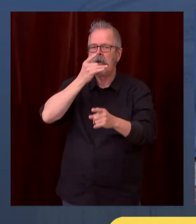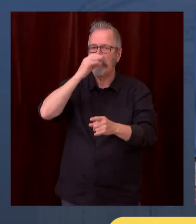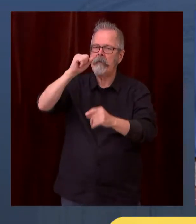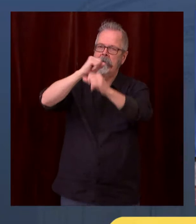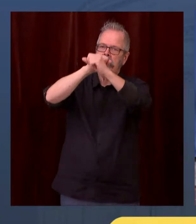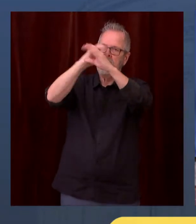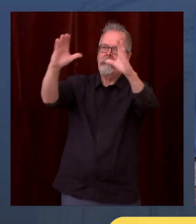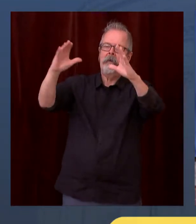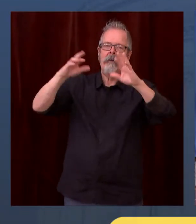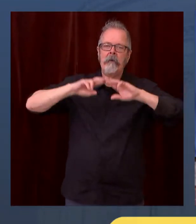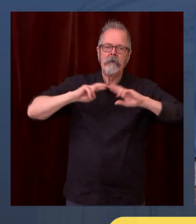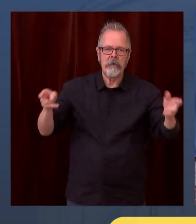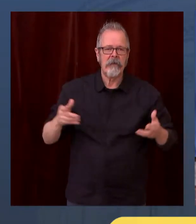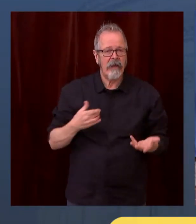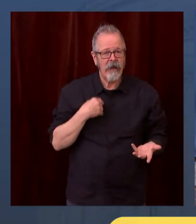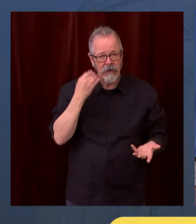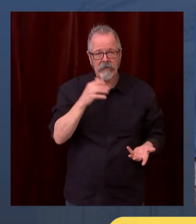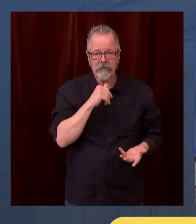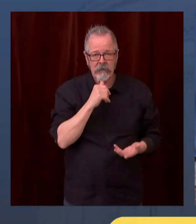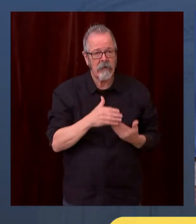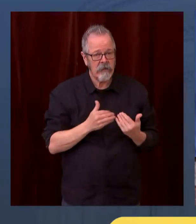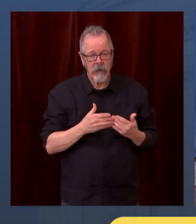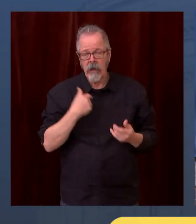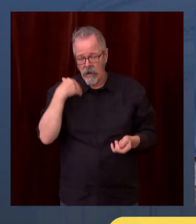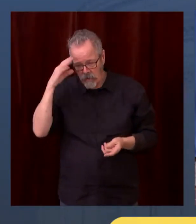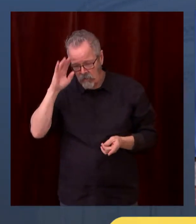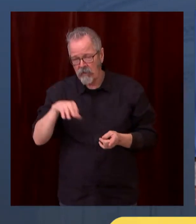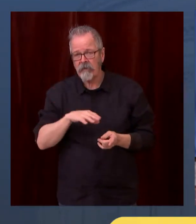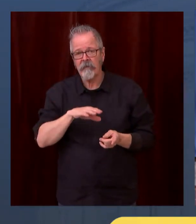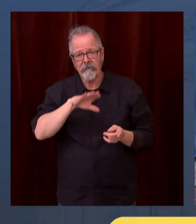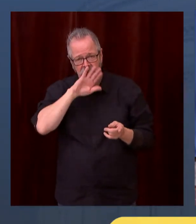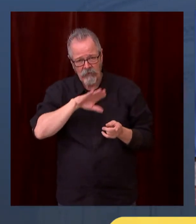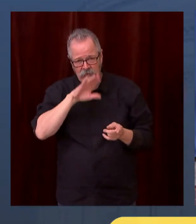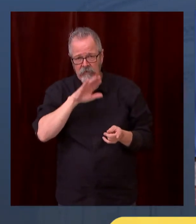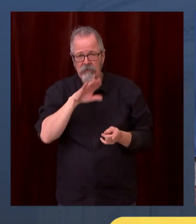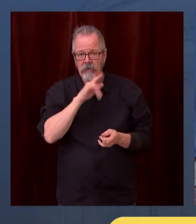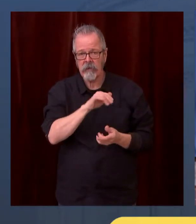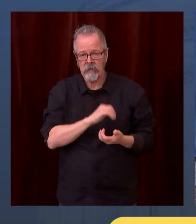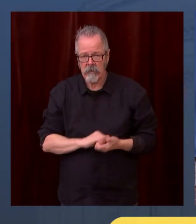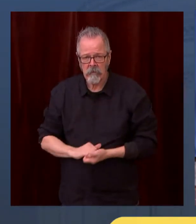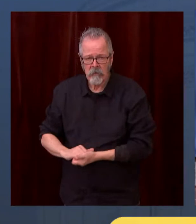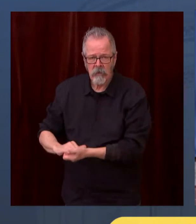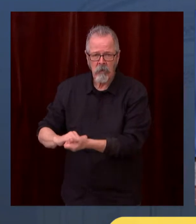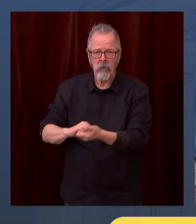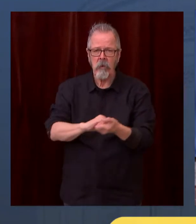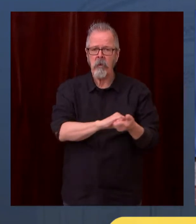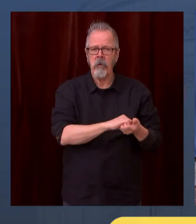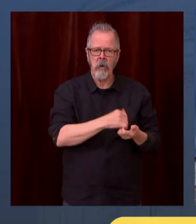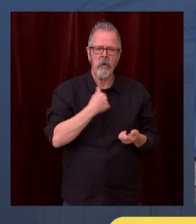through frustration. But if we do this, we're going to keep heading